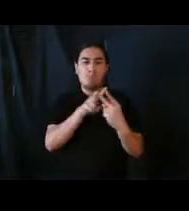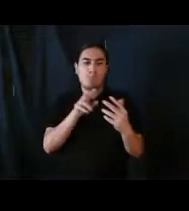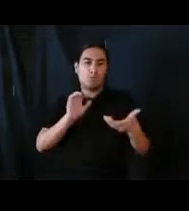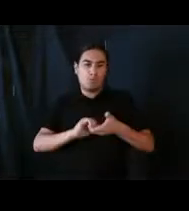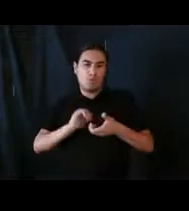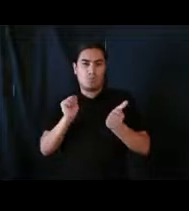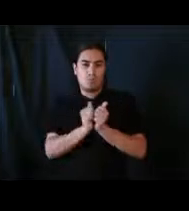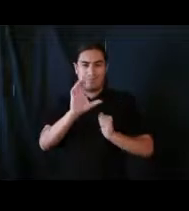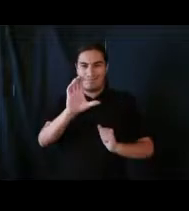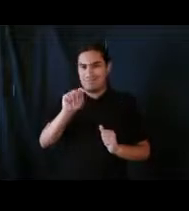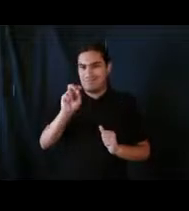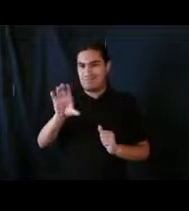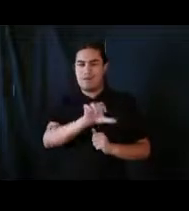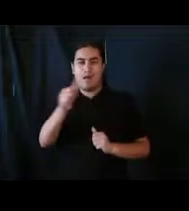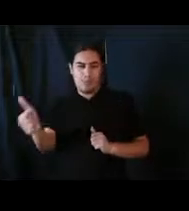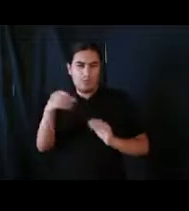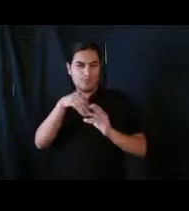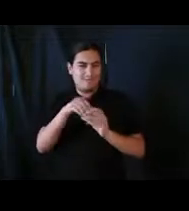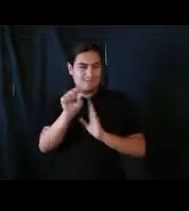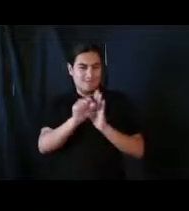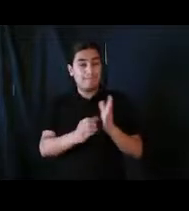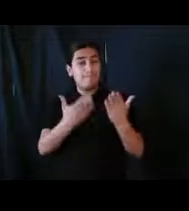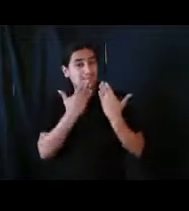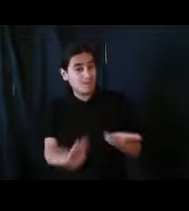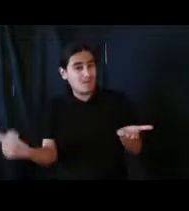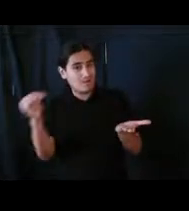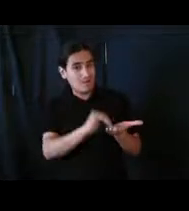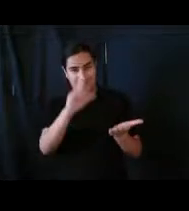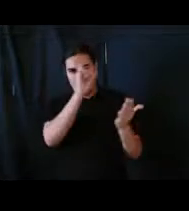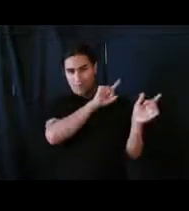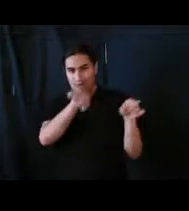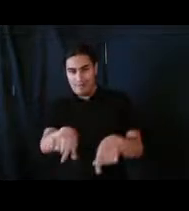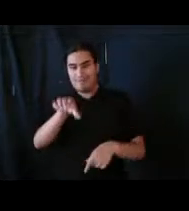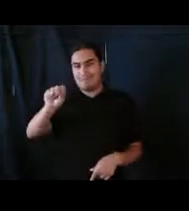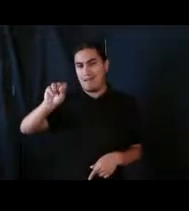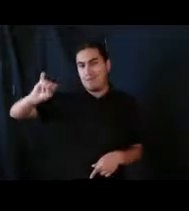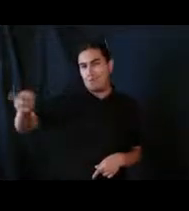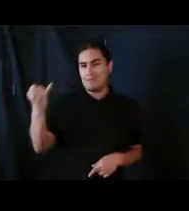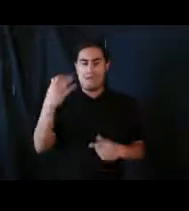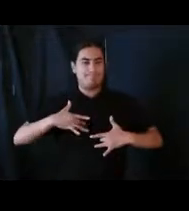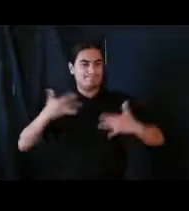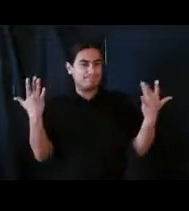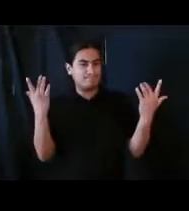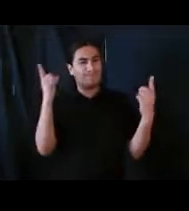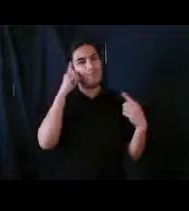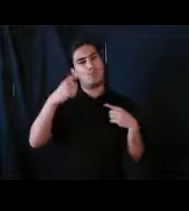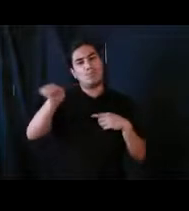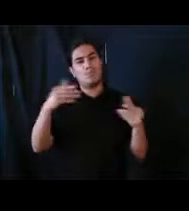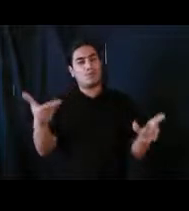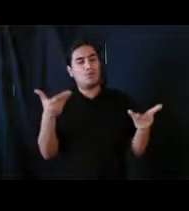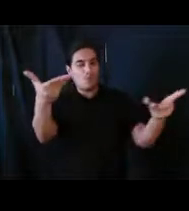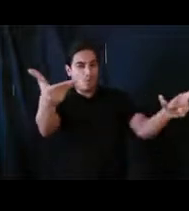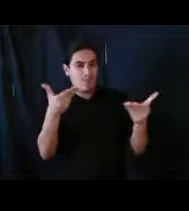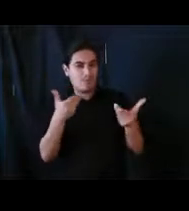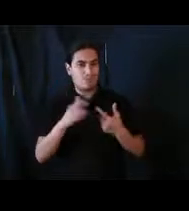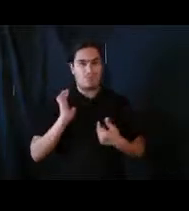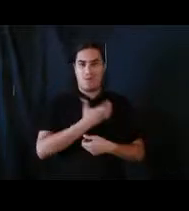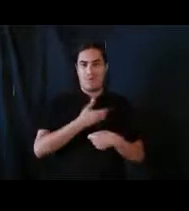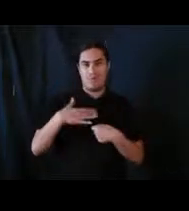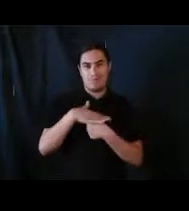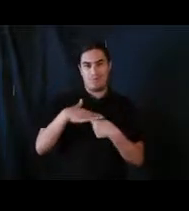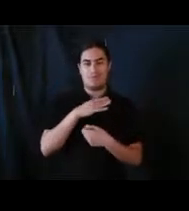many others throughout the state thank you again for coming to san jose we're thrilled you're here and i should add welcome to our region and to